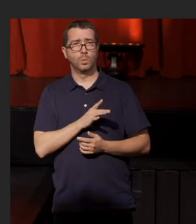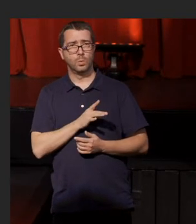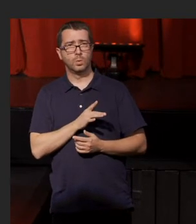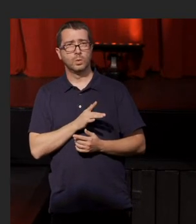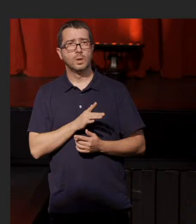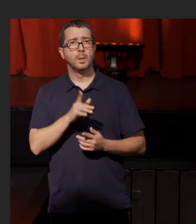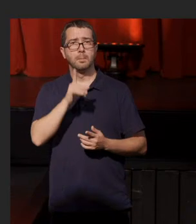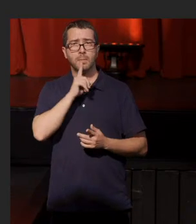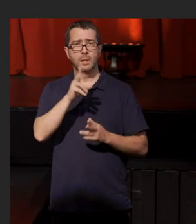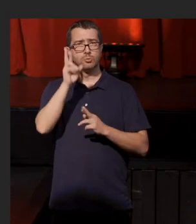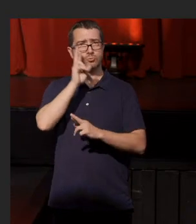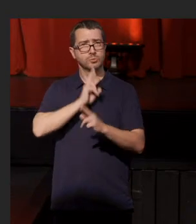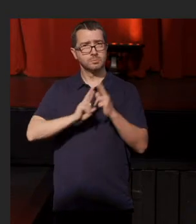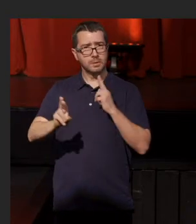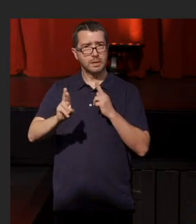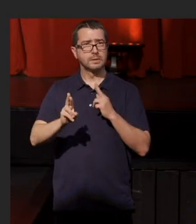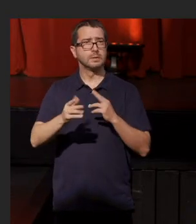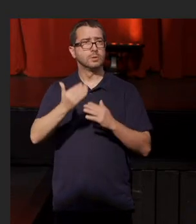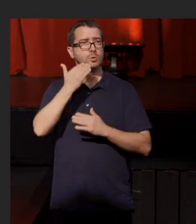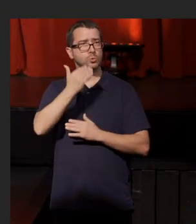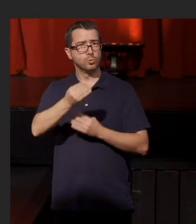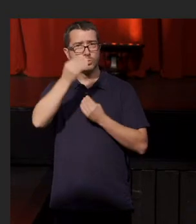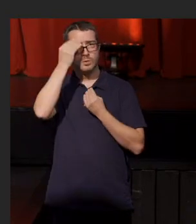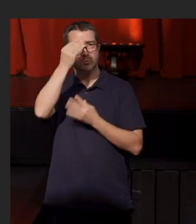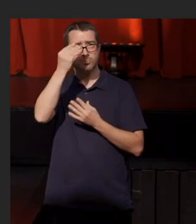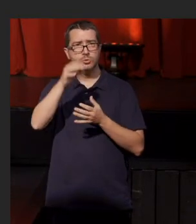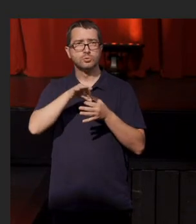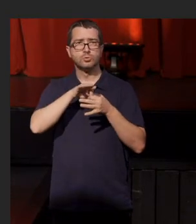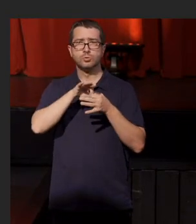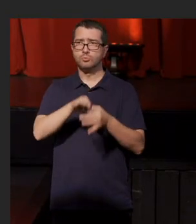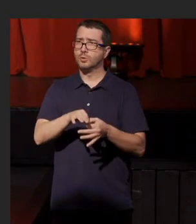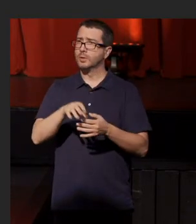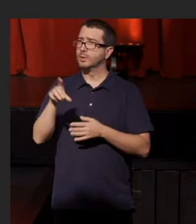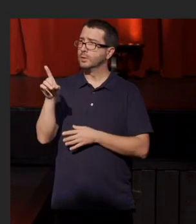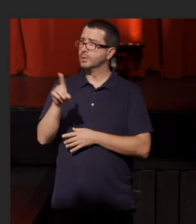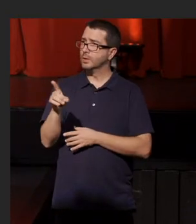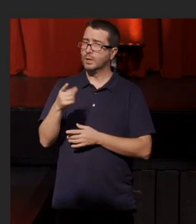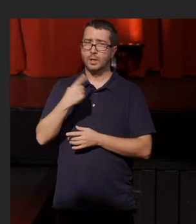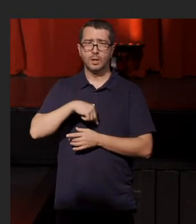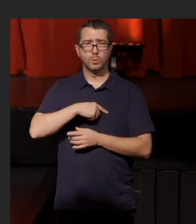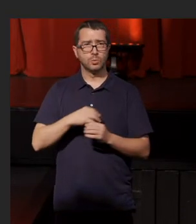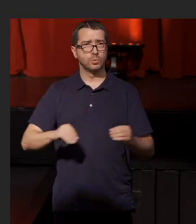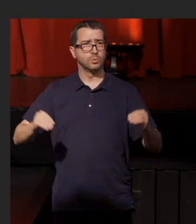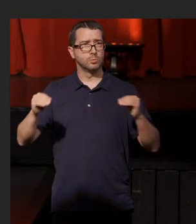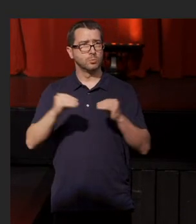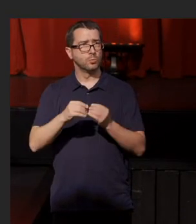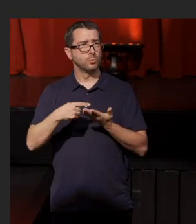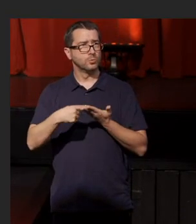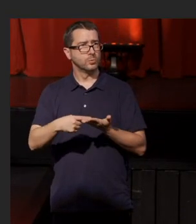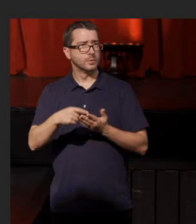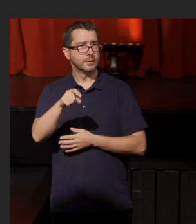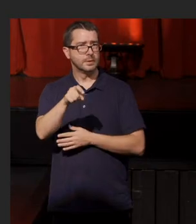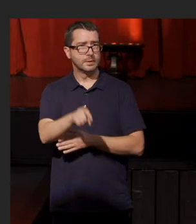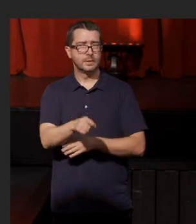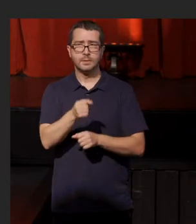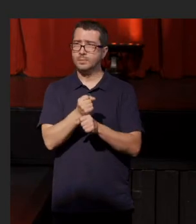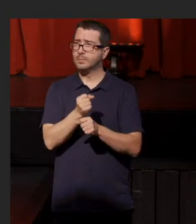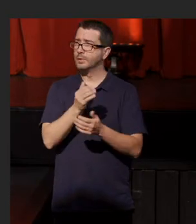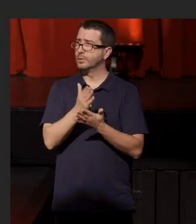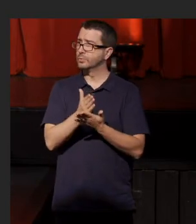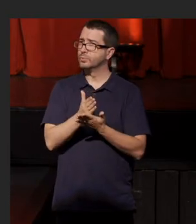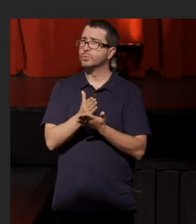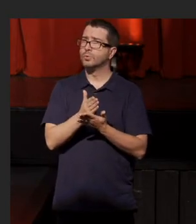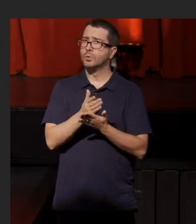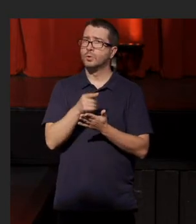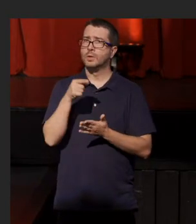respectful, informed conversation, which we need so many more of to ensure the strength